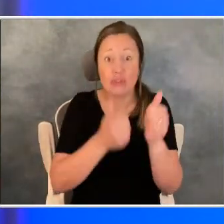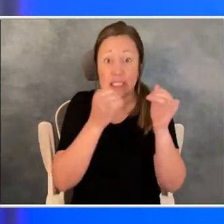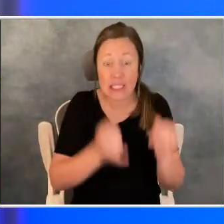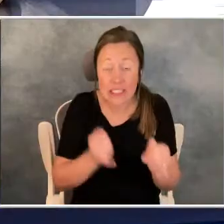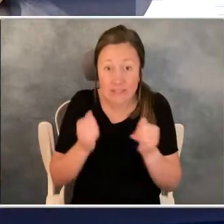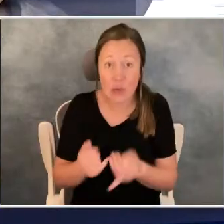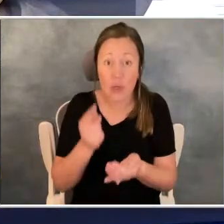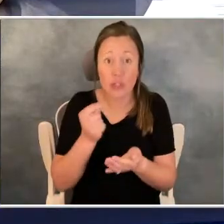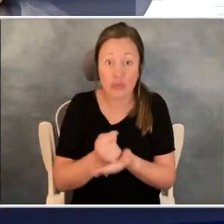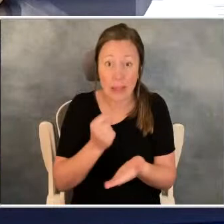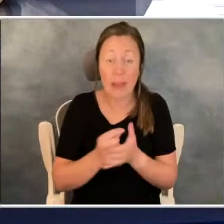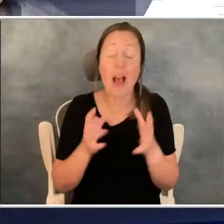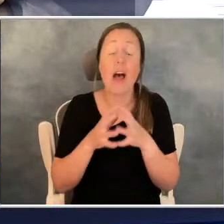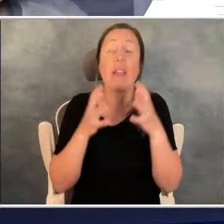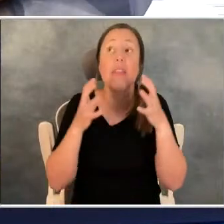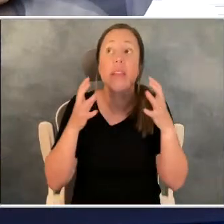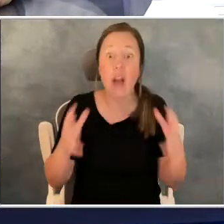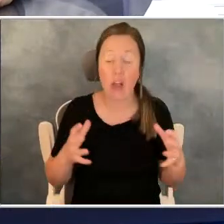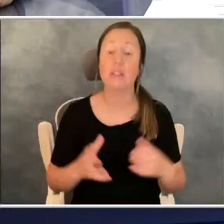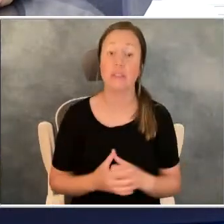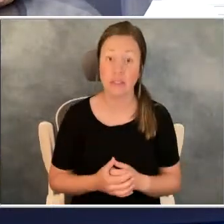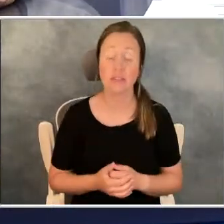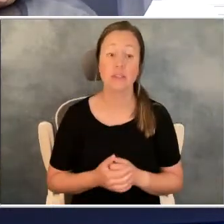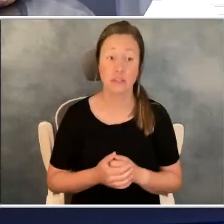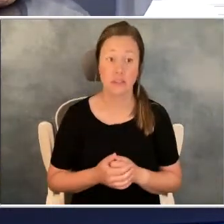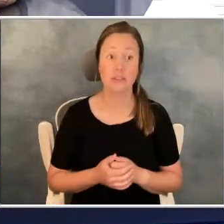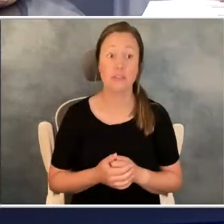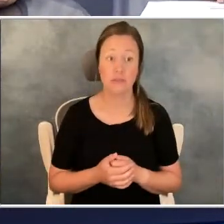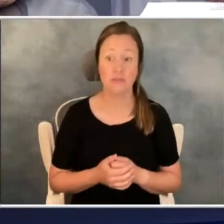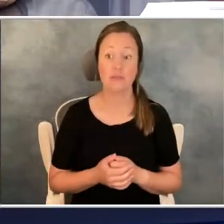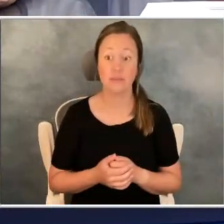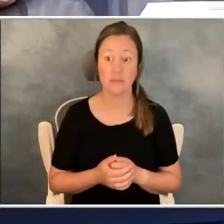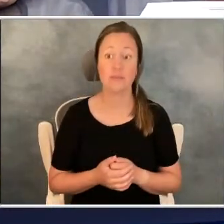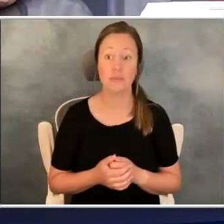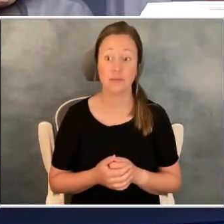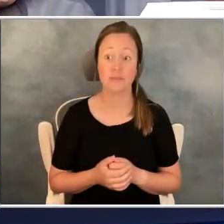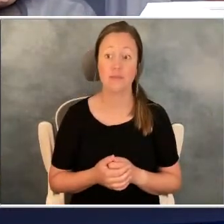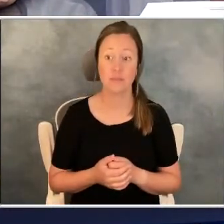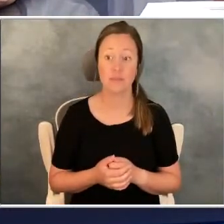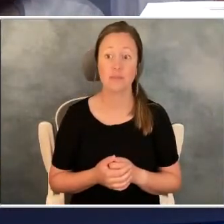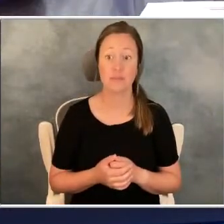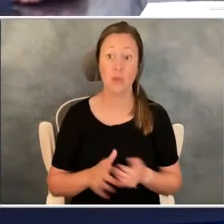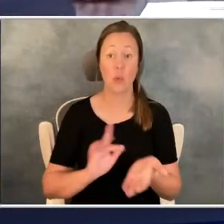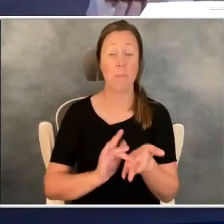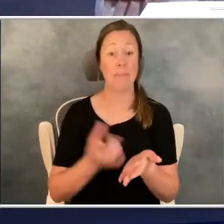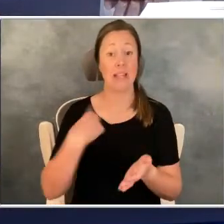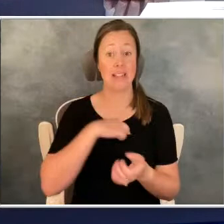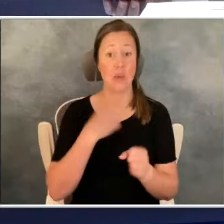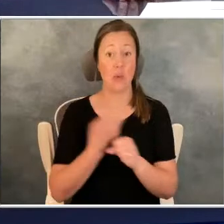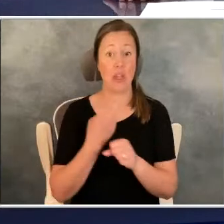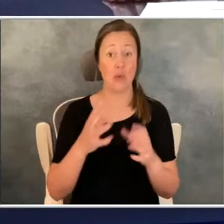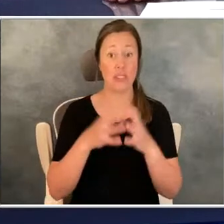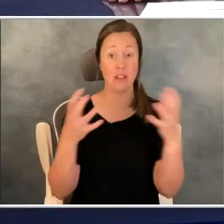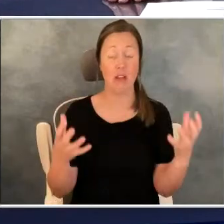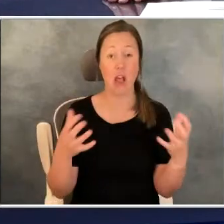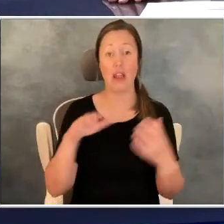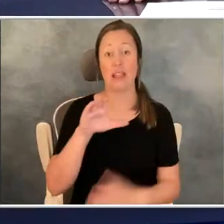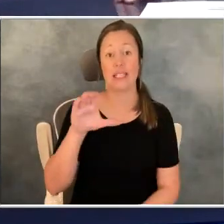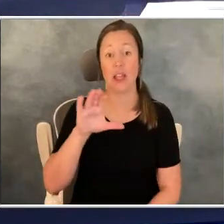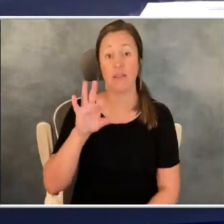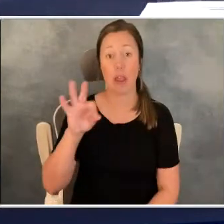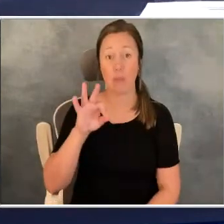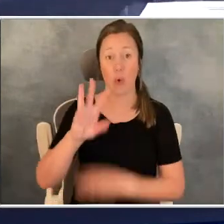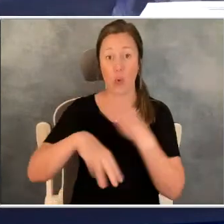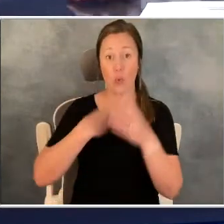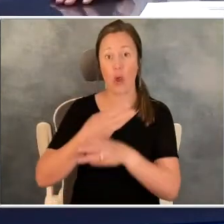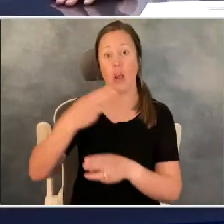lot. That's a lot. Yeah. So well, there's the drug that we use a lot in the cystic fibrosis world is Yeah. called Trikafta. It's